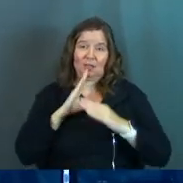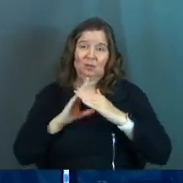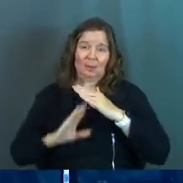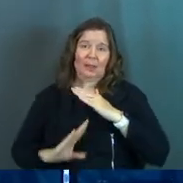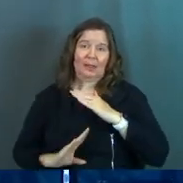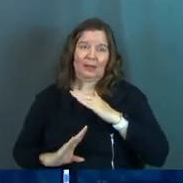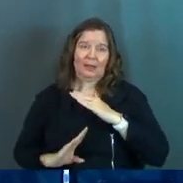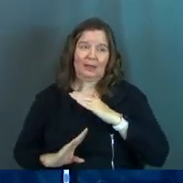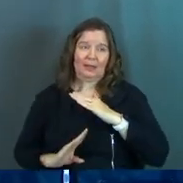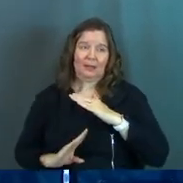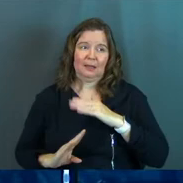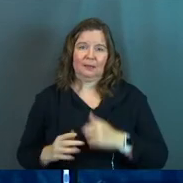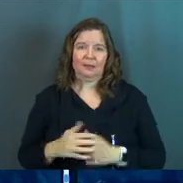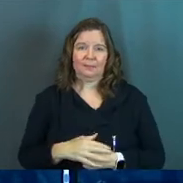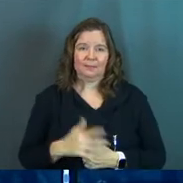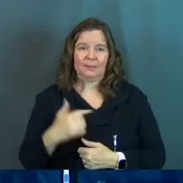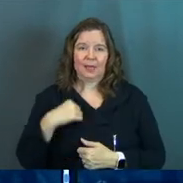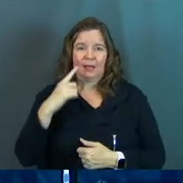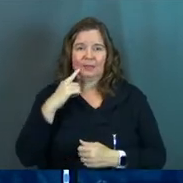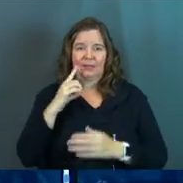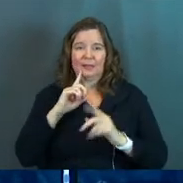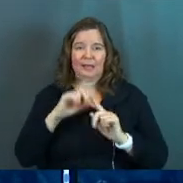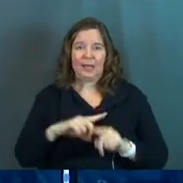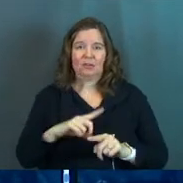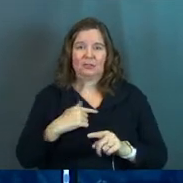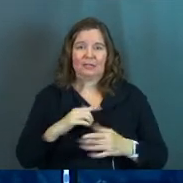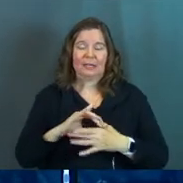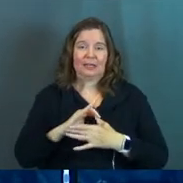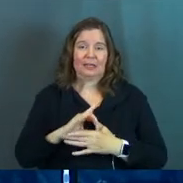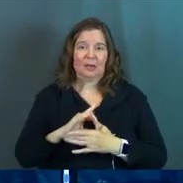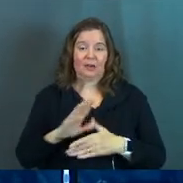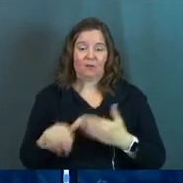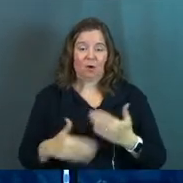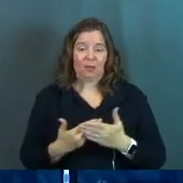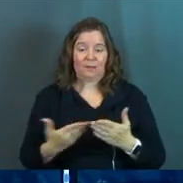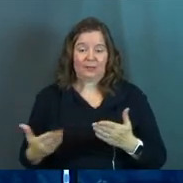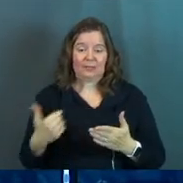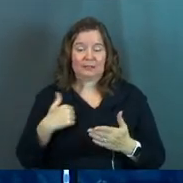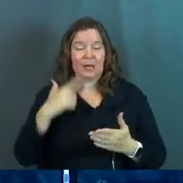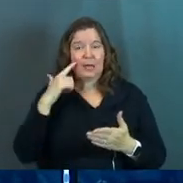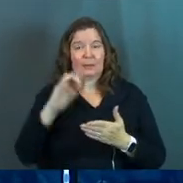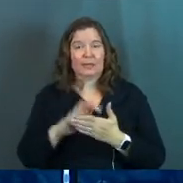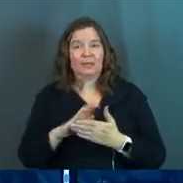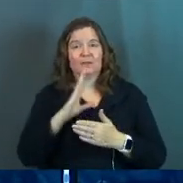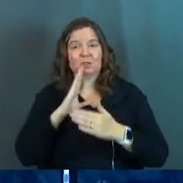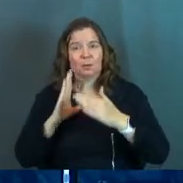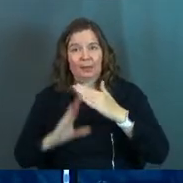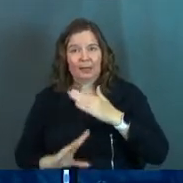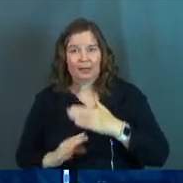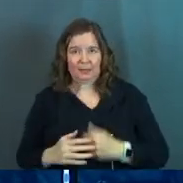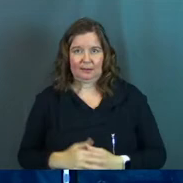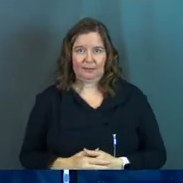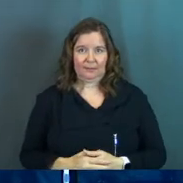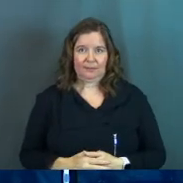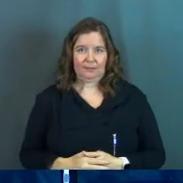humility. I think the answer, just in the context of all of this, I believe it's humility.